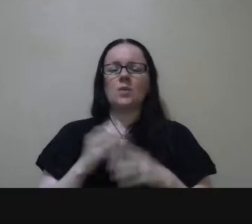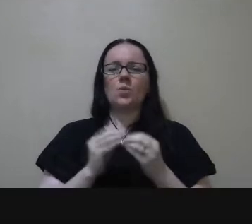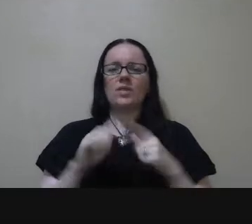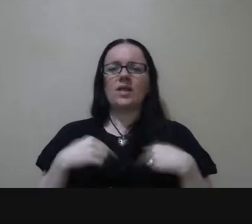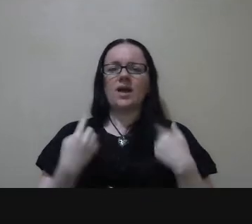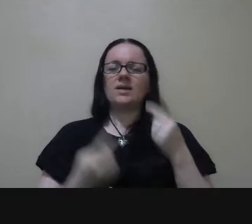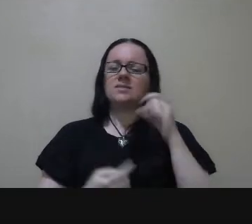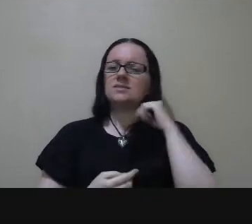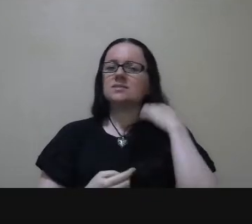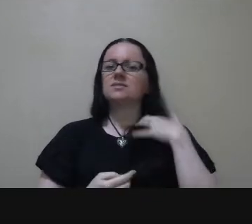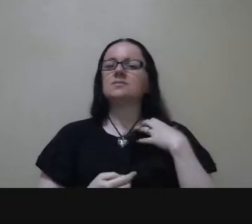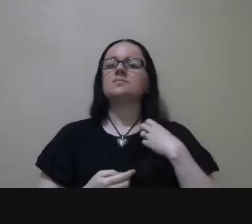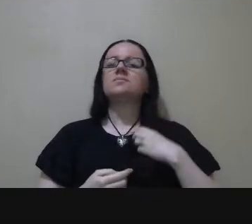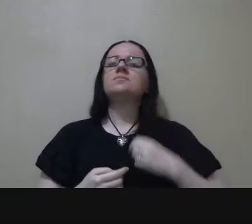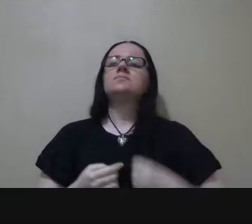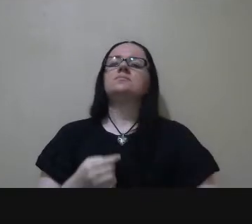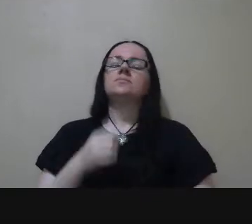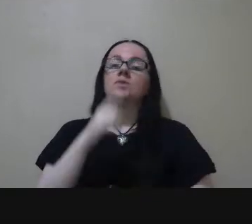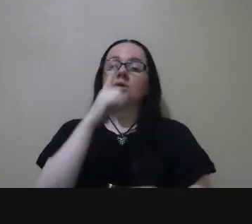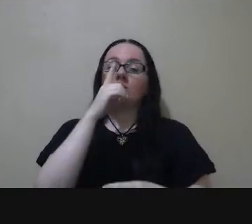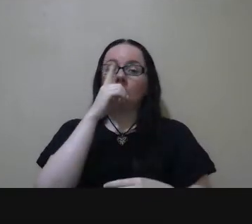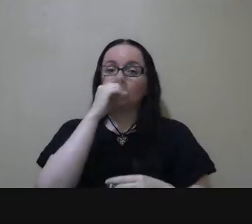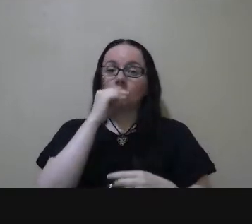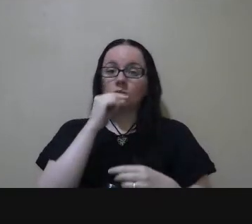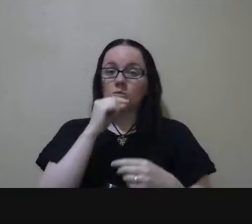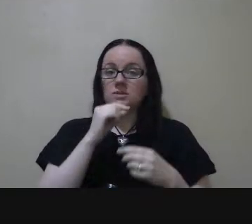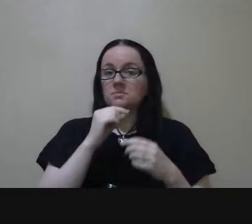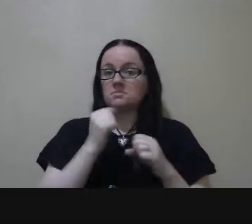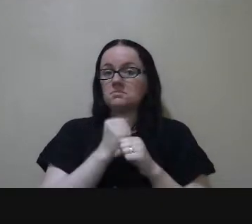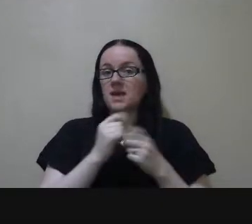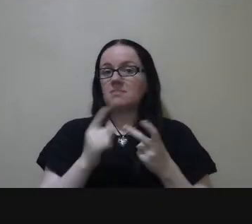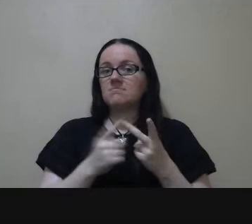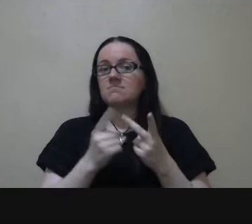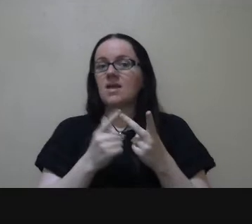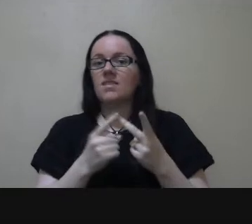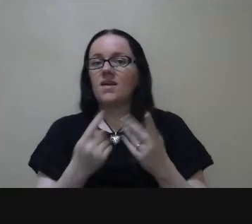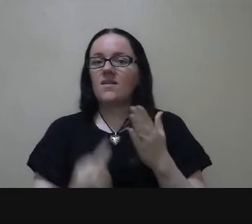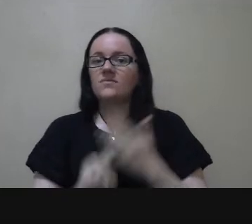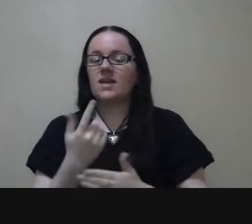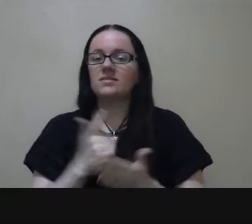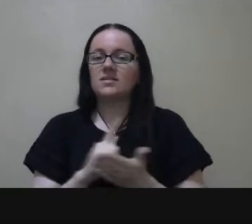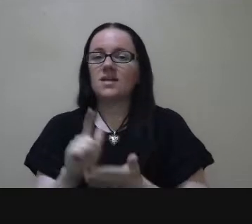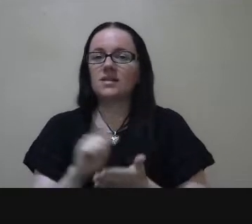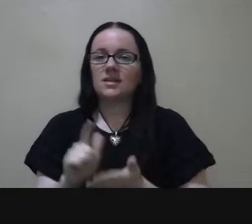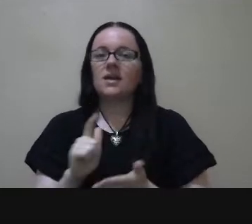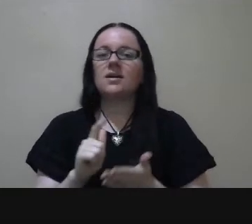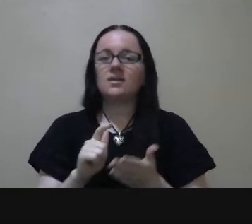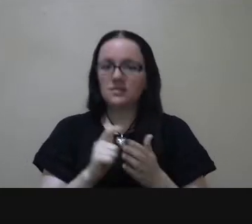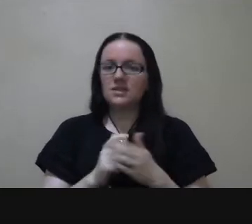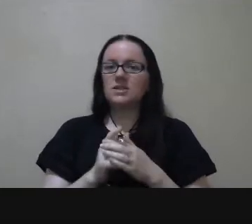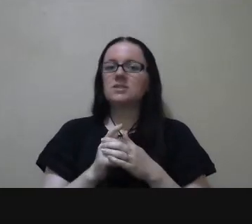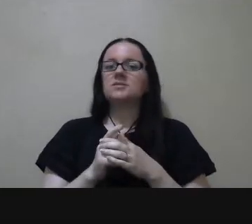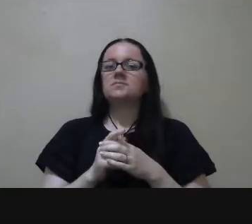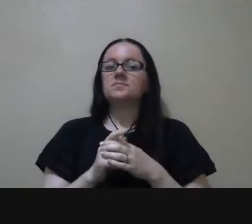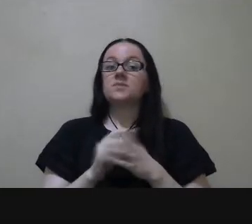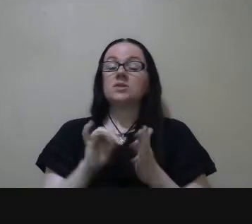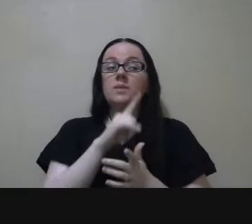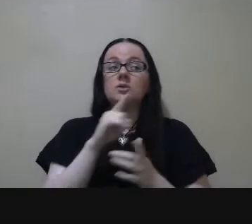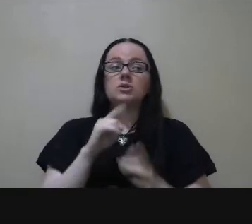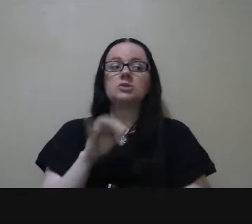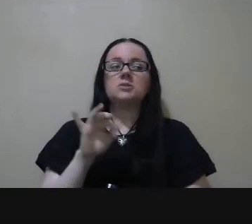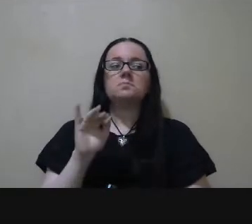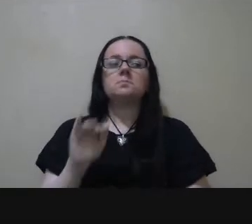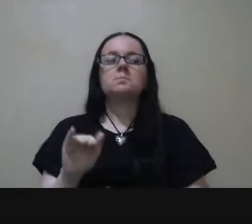could talk to Julie about what it's like to get involved. So you can get involved in research as someone who just wants to dip your toe in.